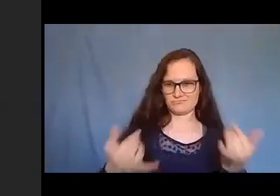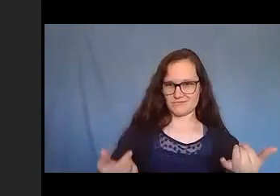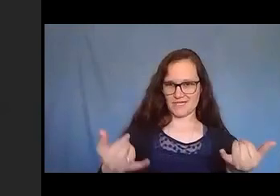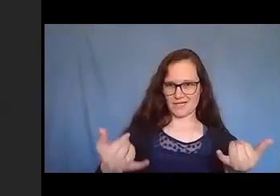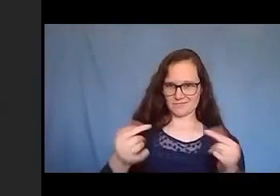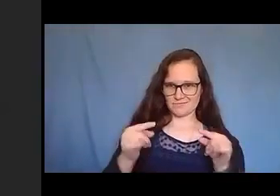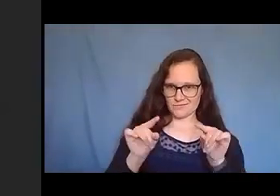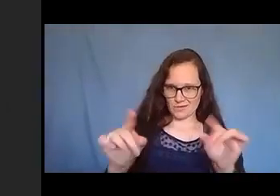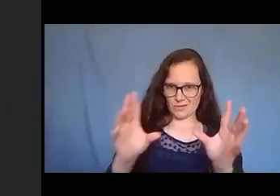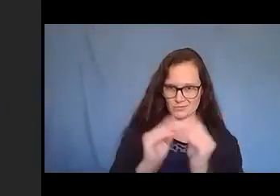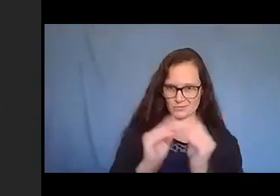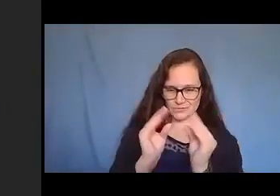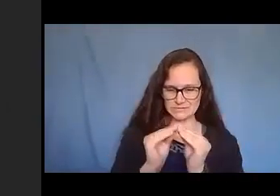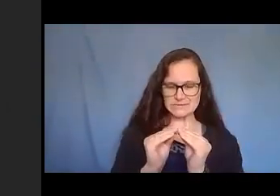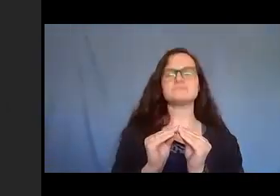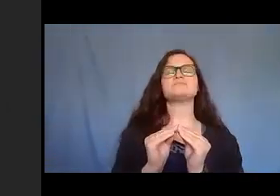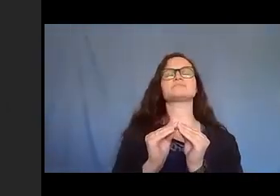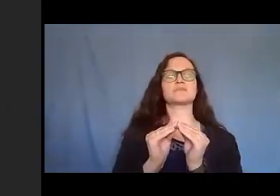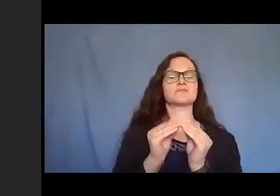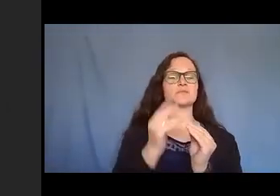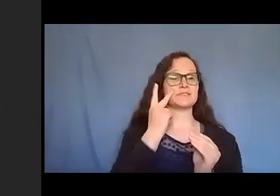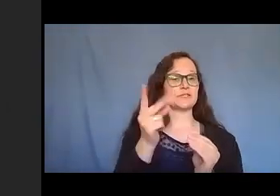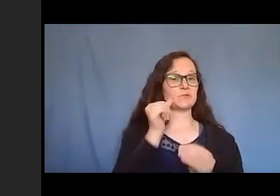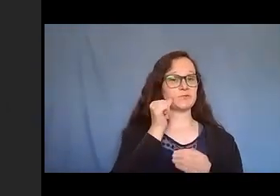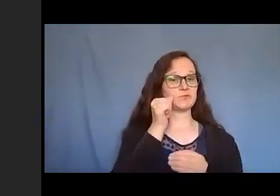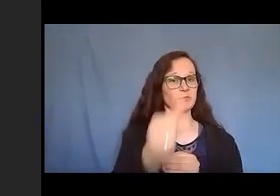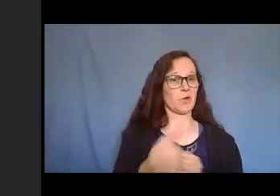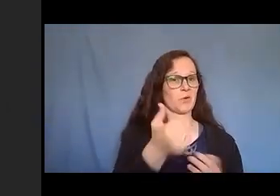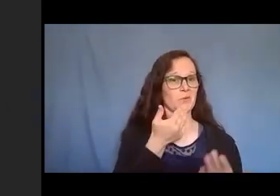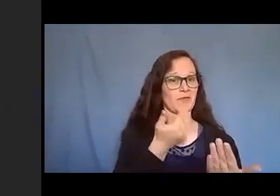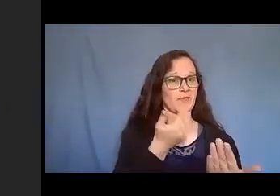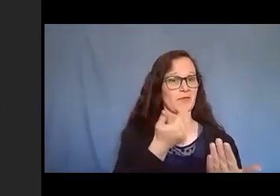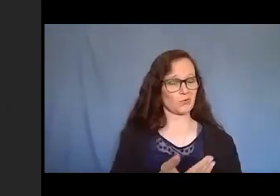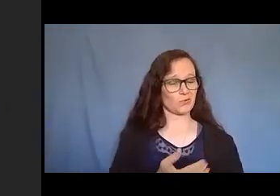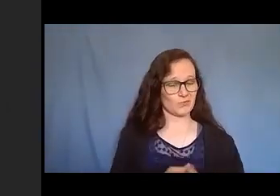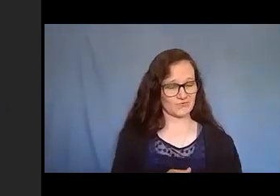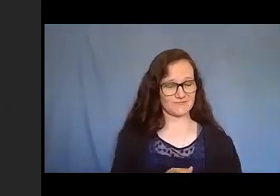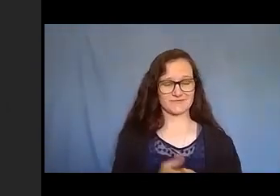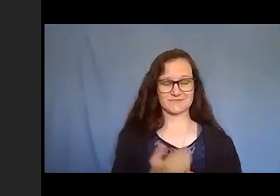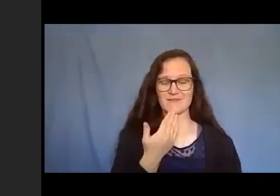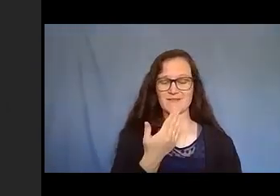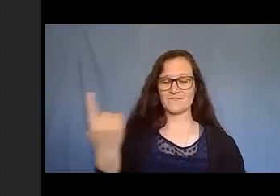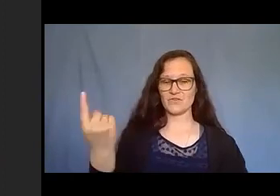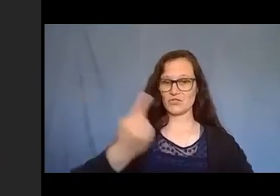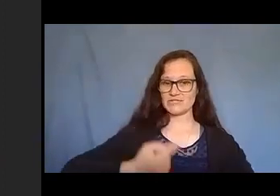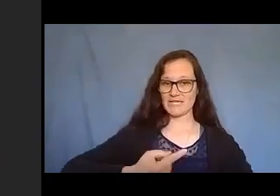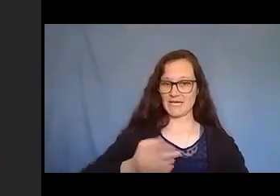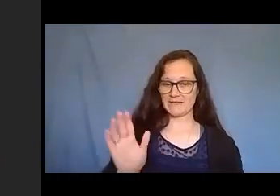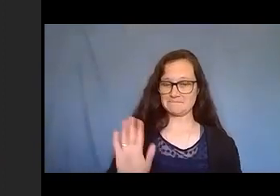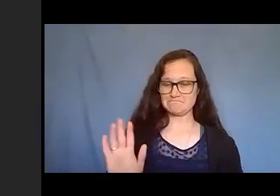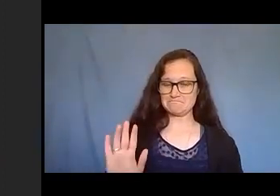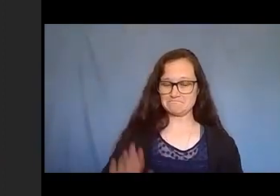of you here again tomorrow. Thank you so much, and have a great rest of your day.